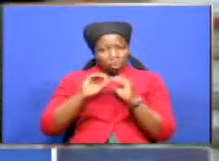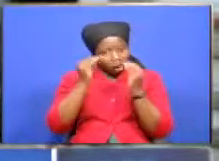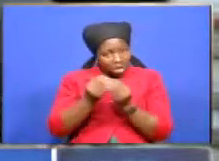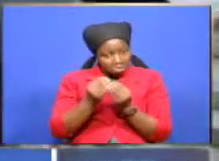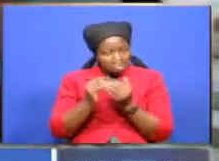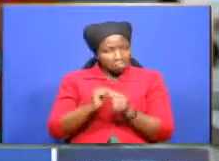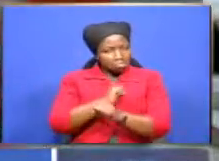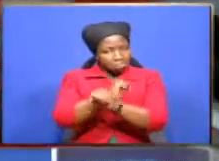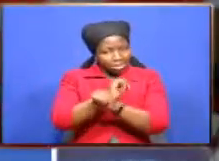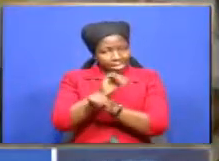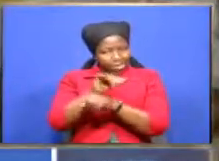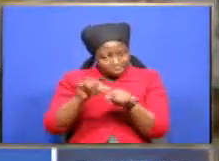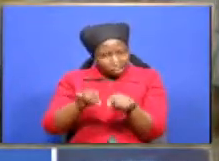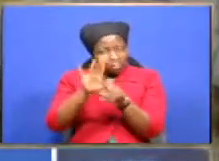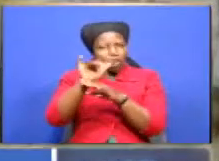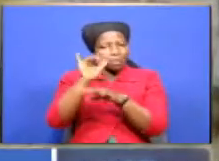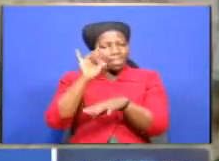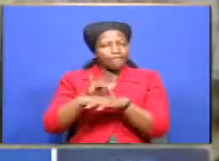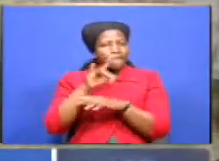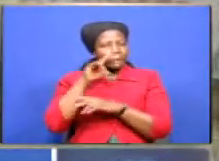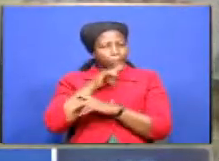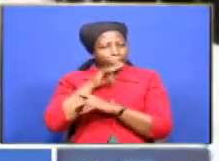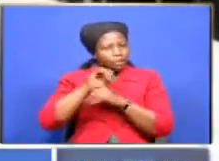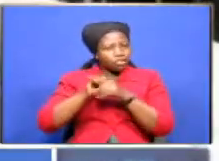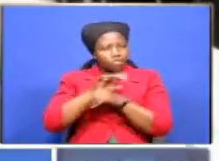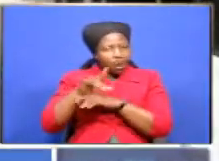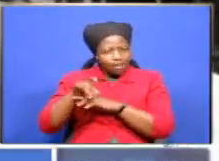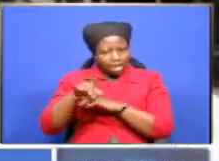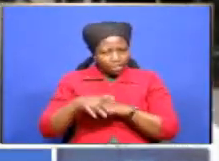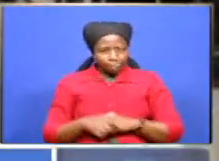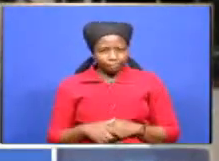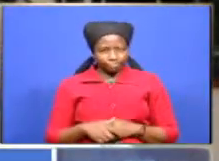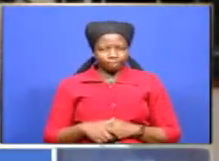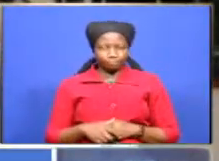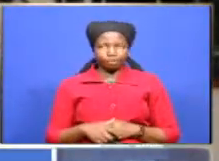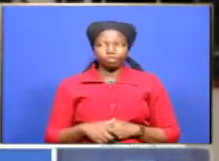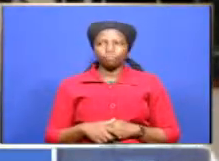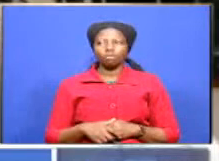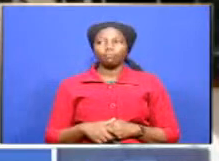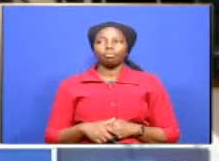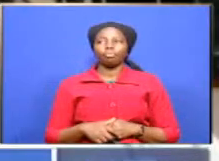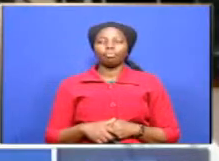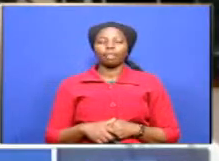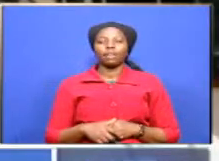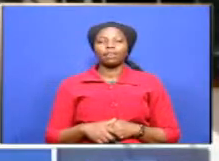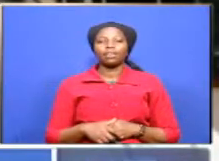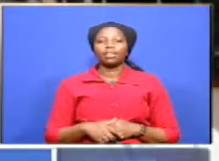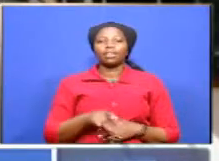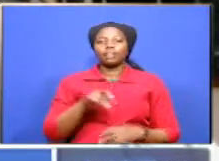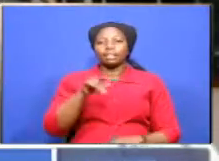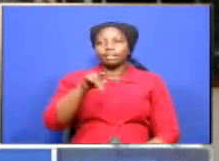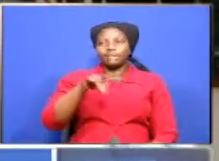the adverse effects of coronavirus pandemic. Our prayers as a sub-county that